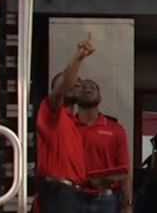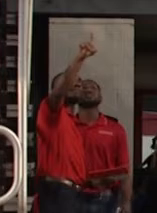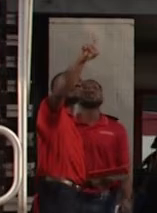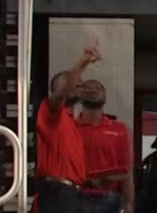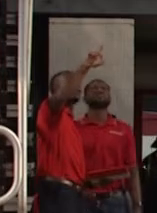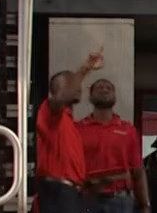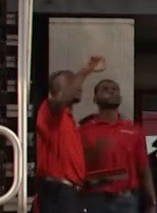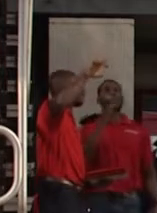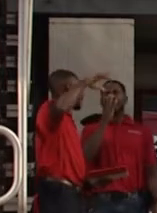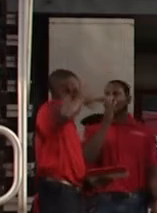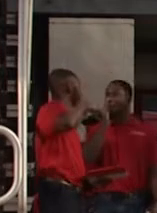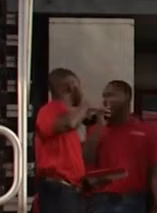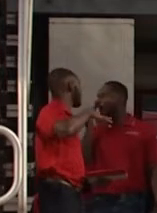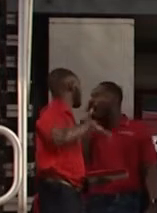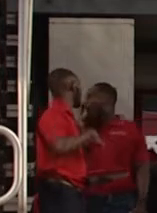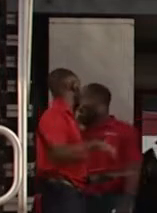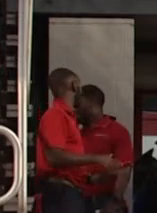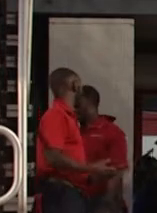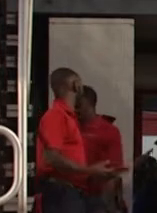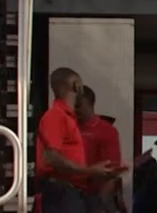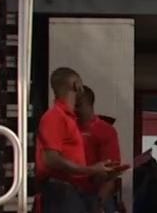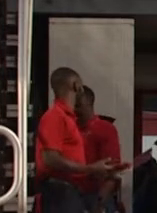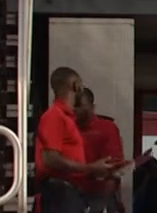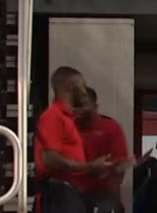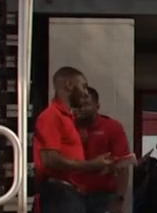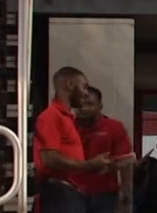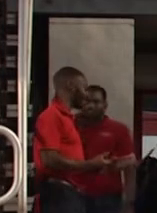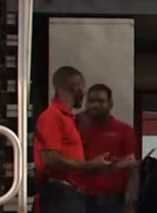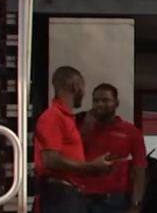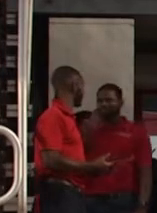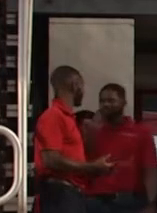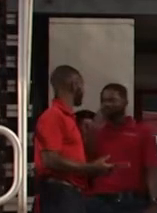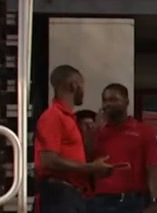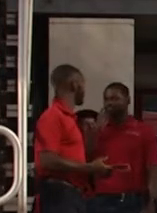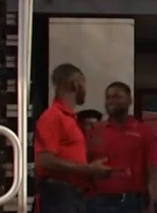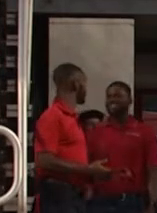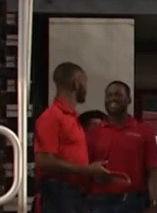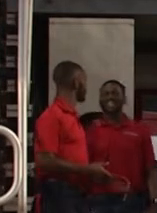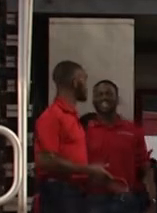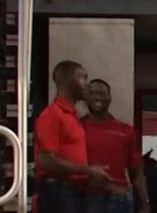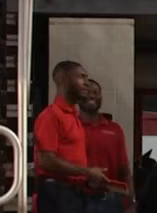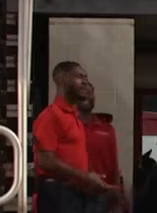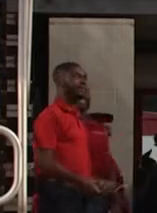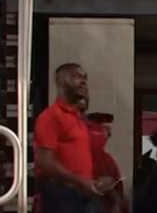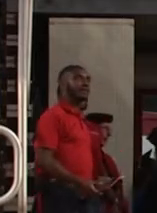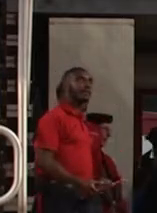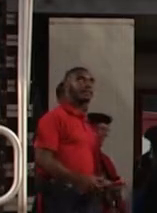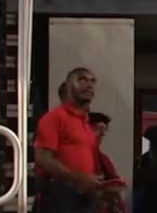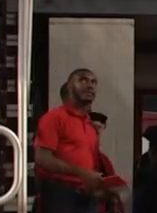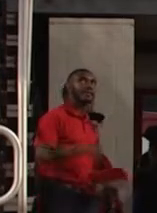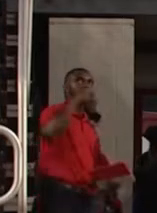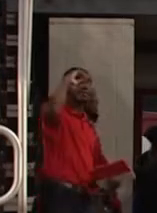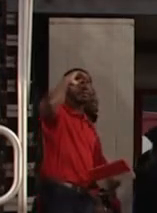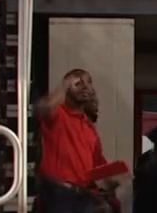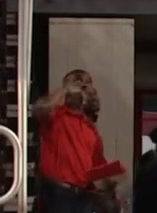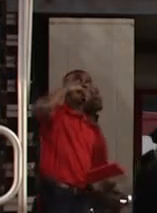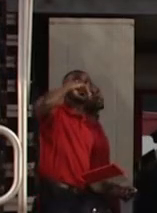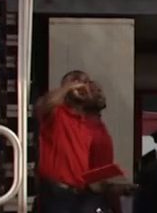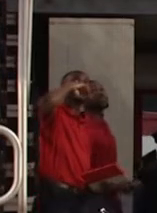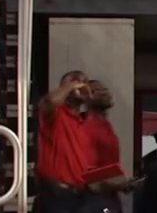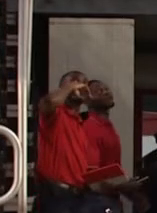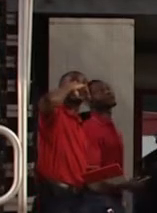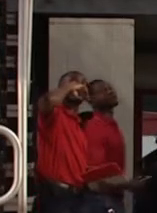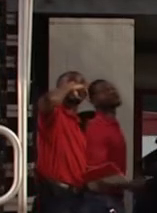There were years after I left that other professors know me and know me by name, so there was that camaraderie, and I think these